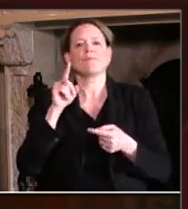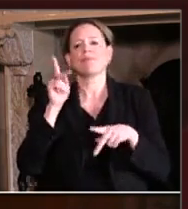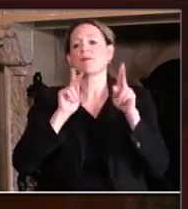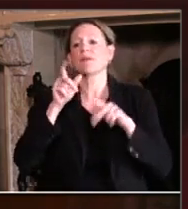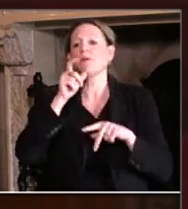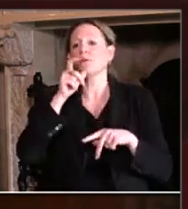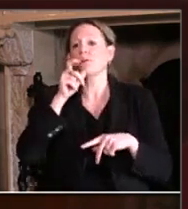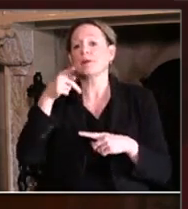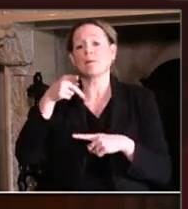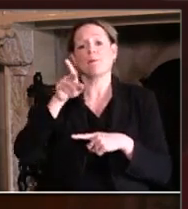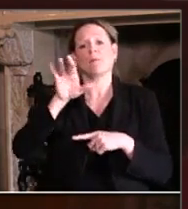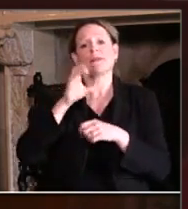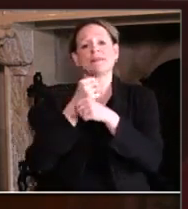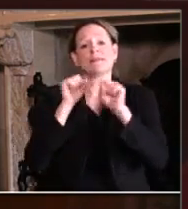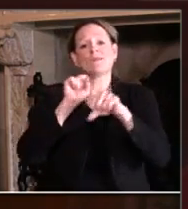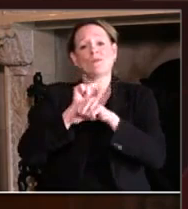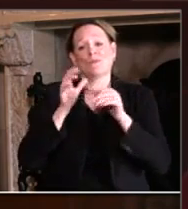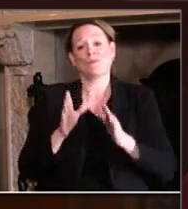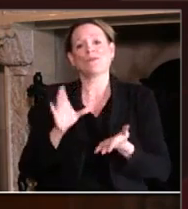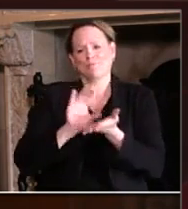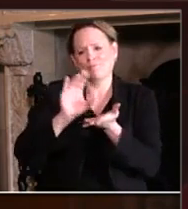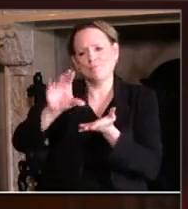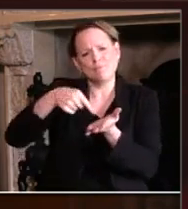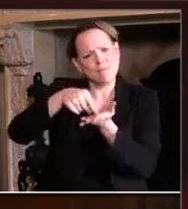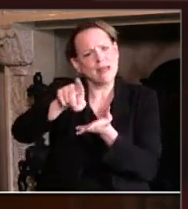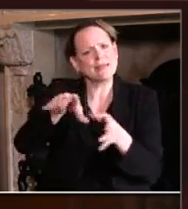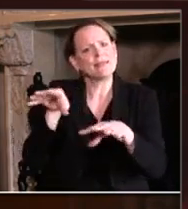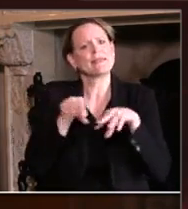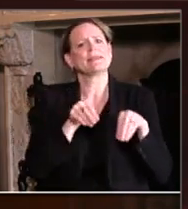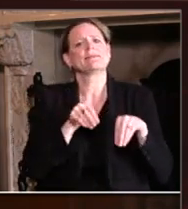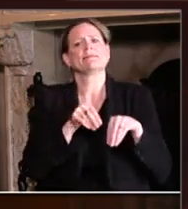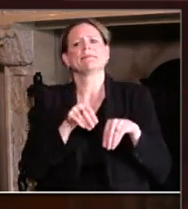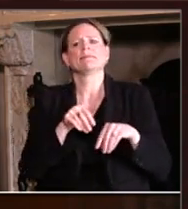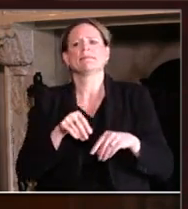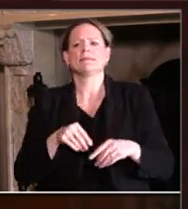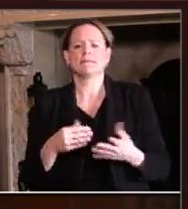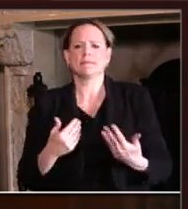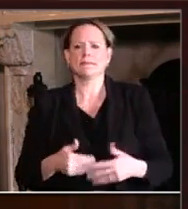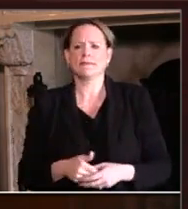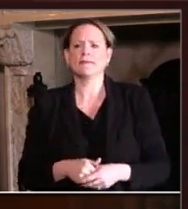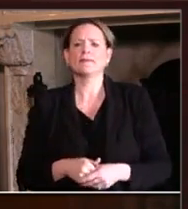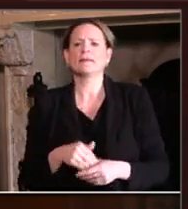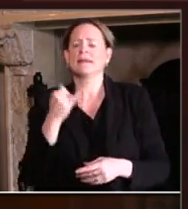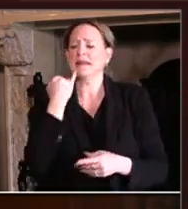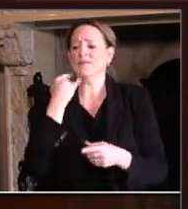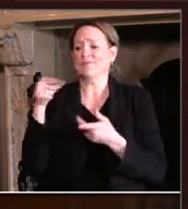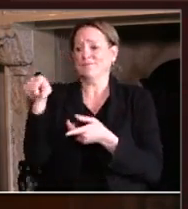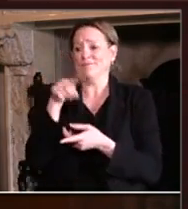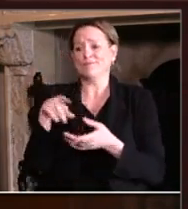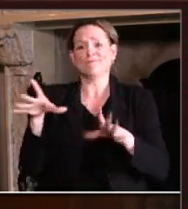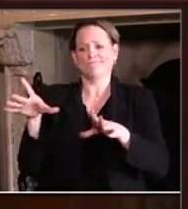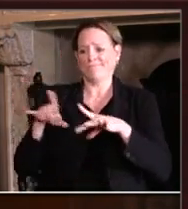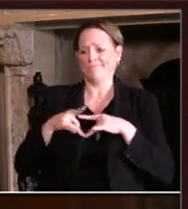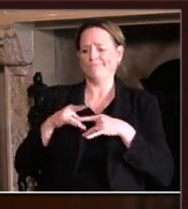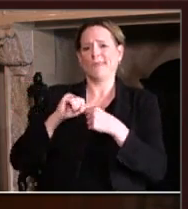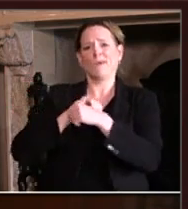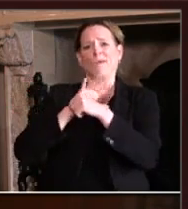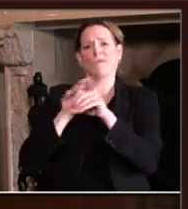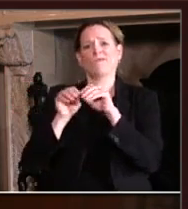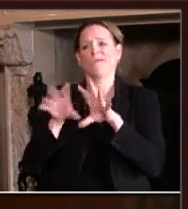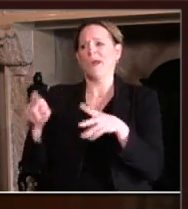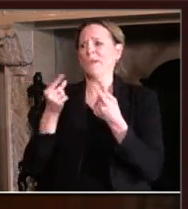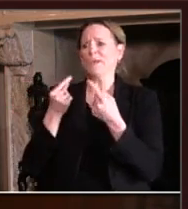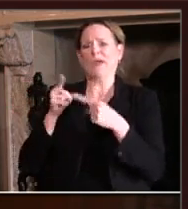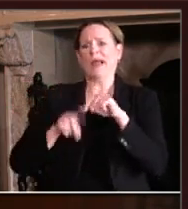to COVID-19 and are required to isolate while they're awaiting test results or if they get a positive test